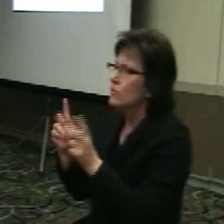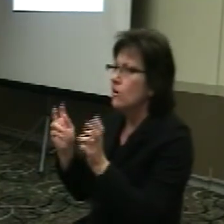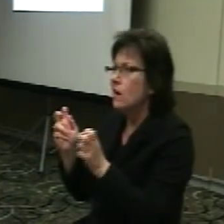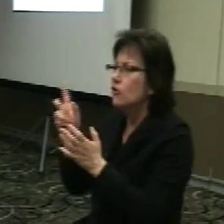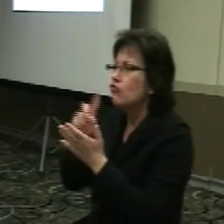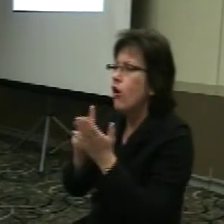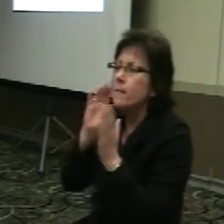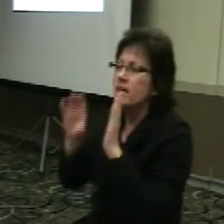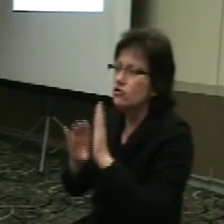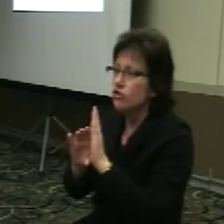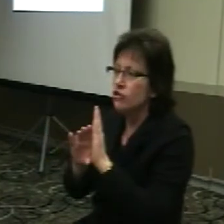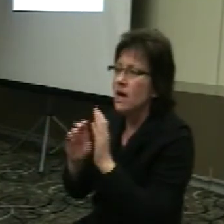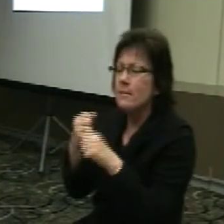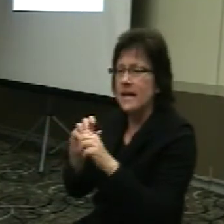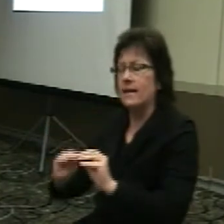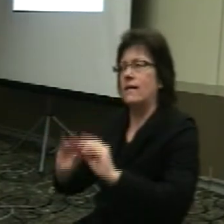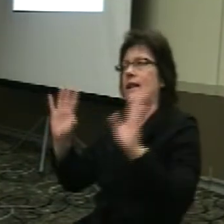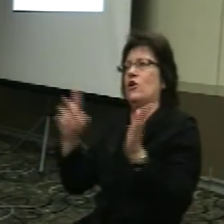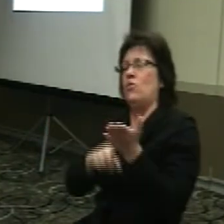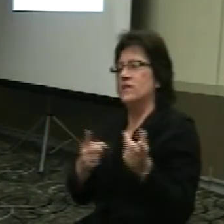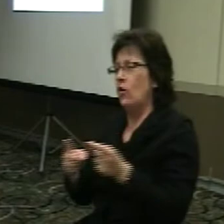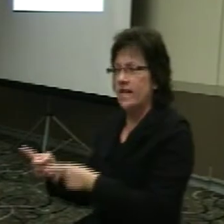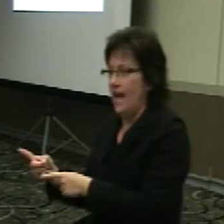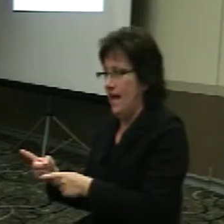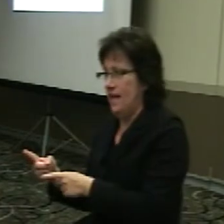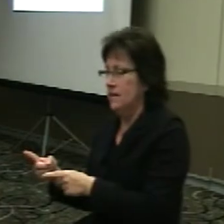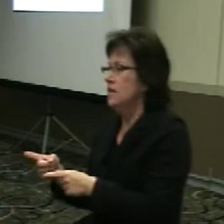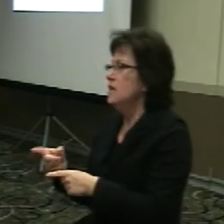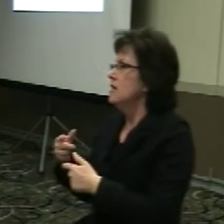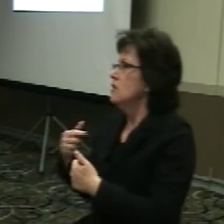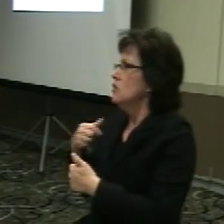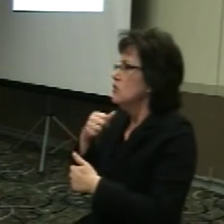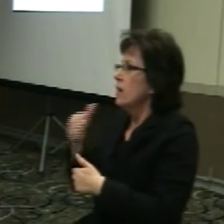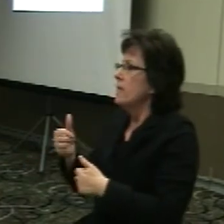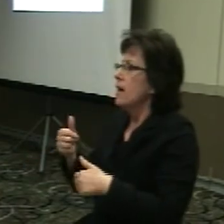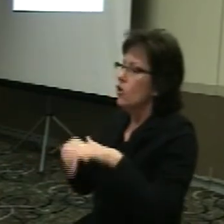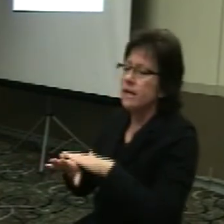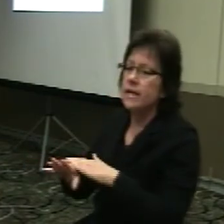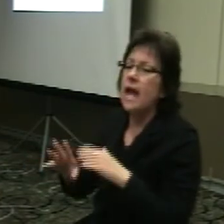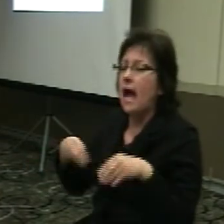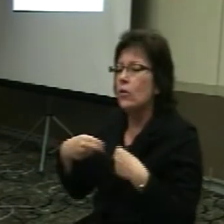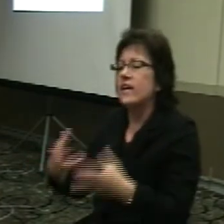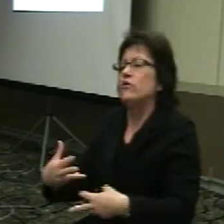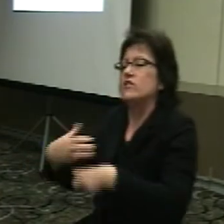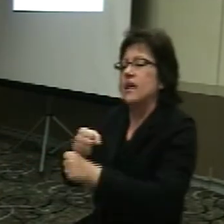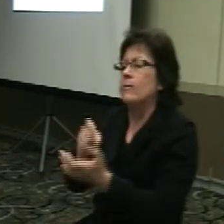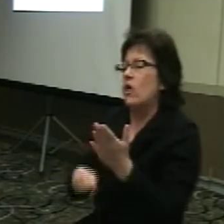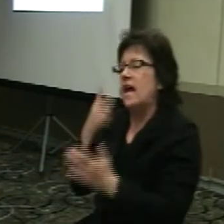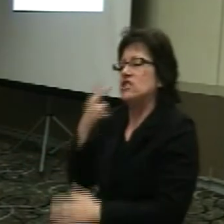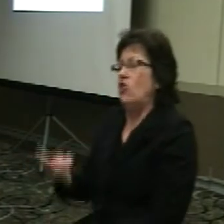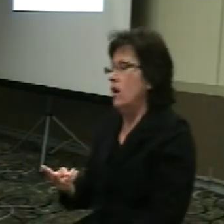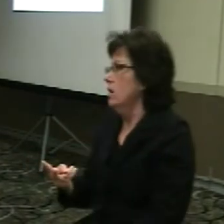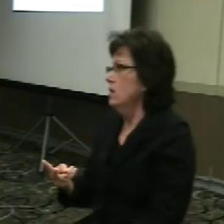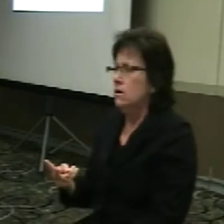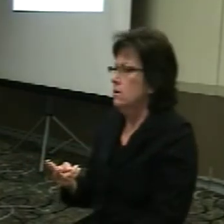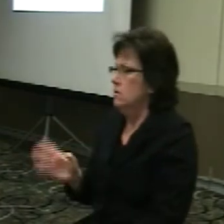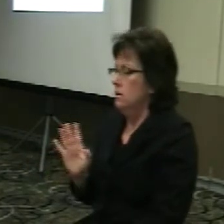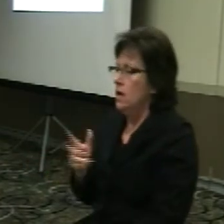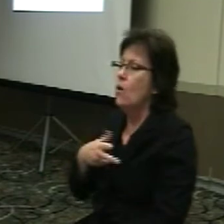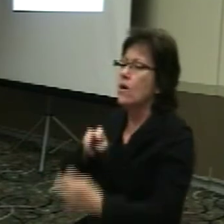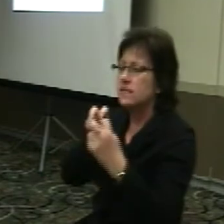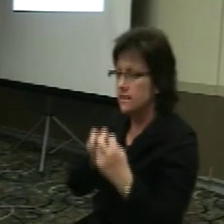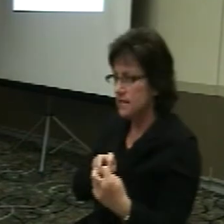going on, so that I'm not just going in and saying, I'm going to give you some summary of what I've seen. I want to sit down with a teacher